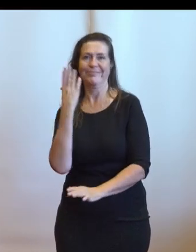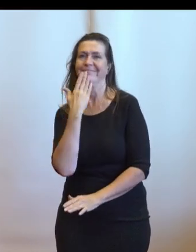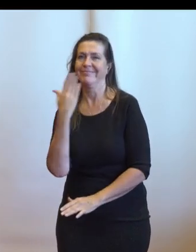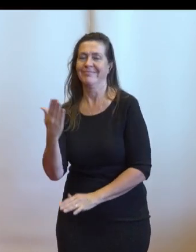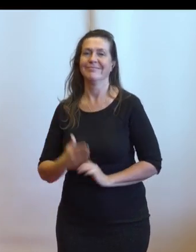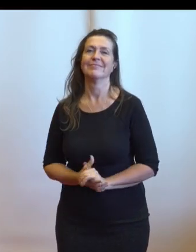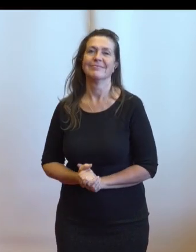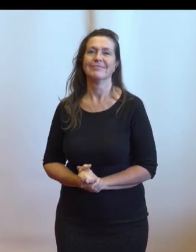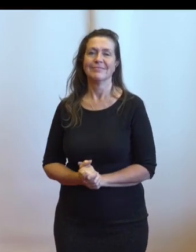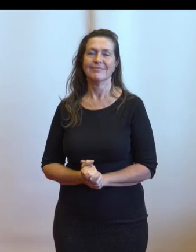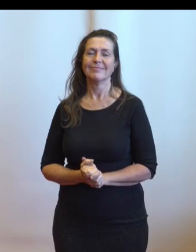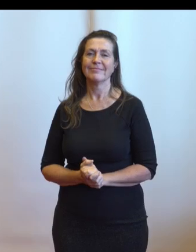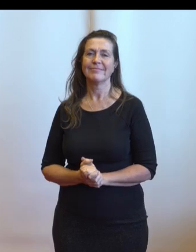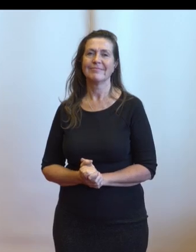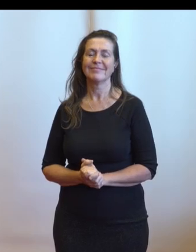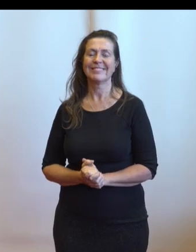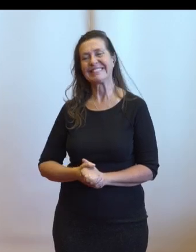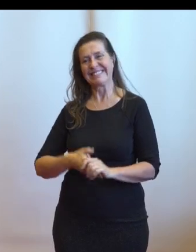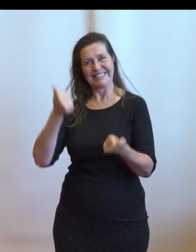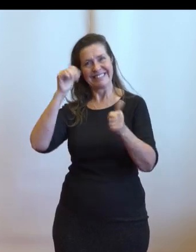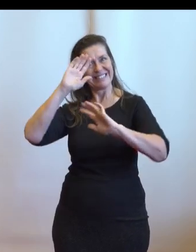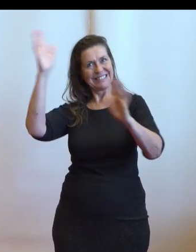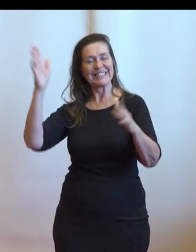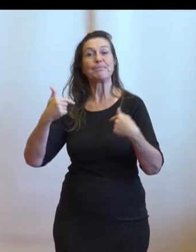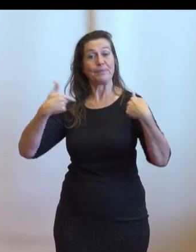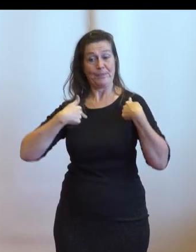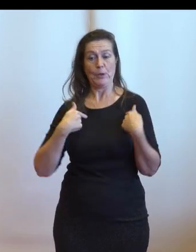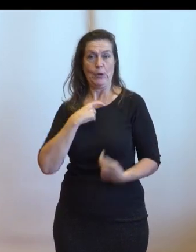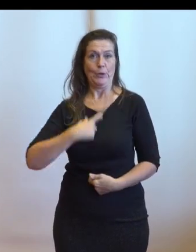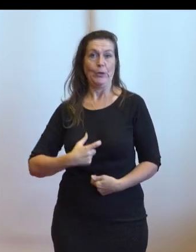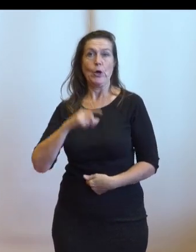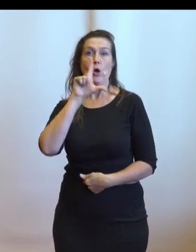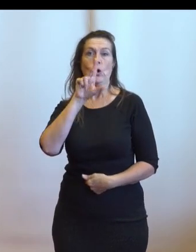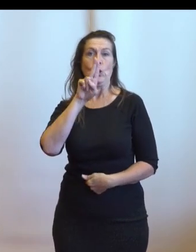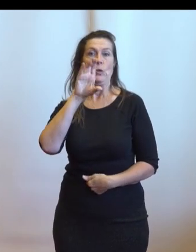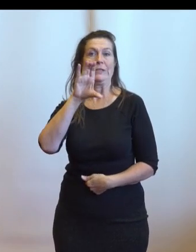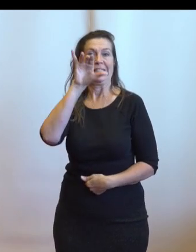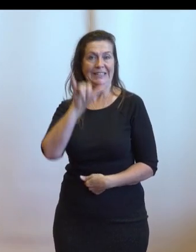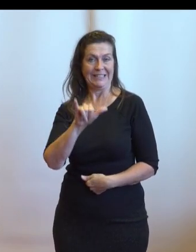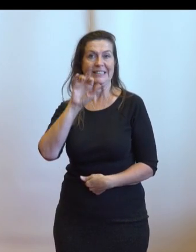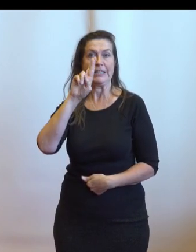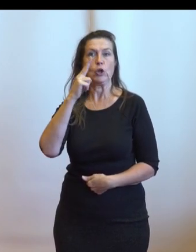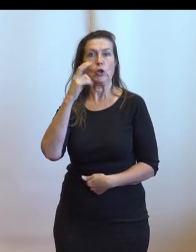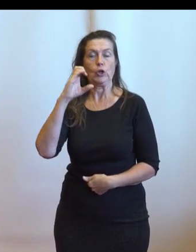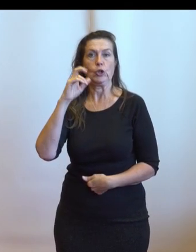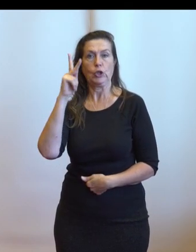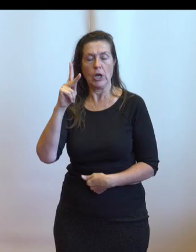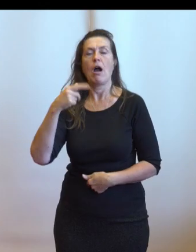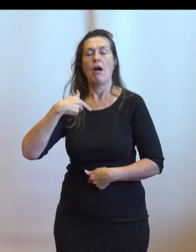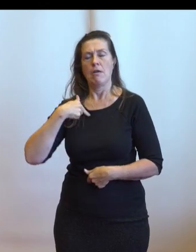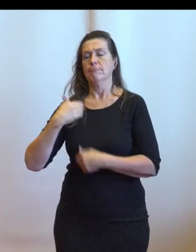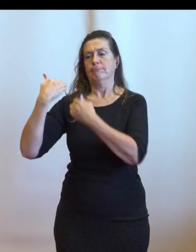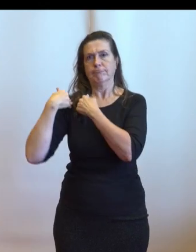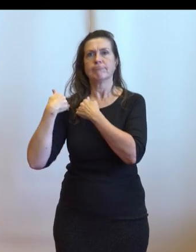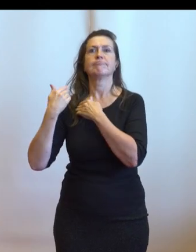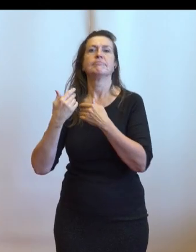you. Hello, everybody. So I'm Lucy Ruck from the Business Disability Forum, and I'm the Technology Taskforce Manager. It says